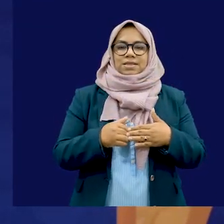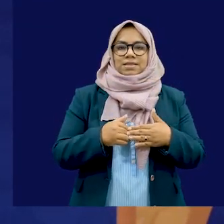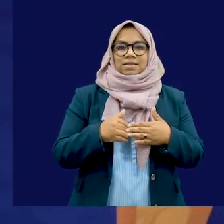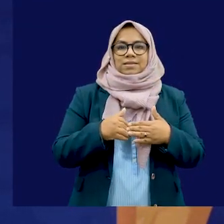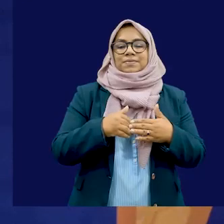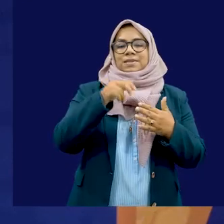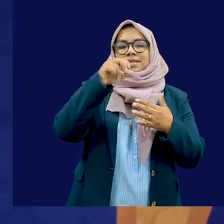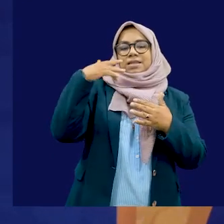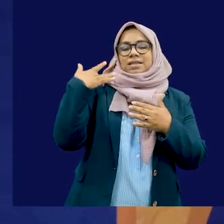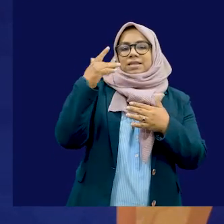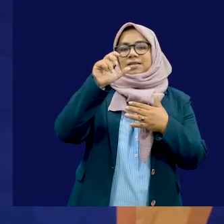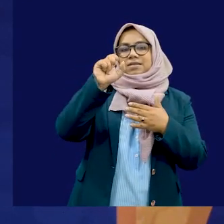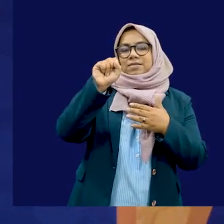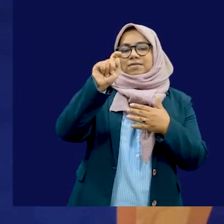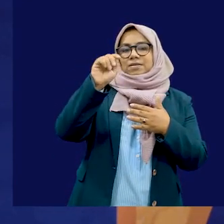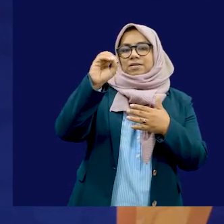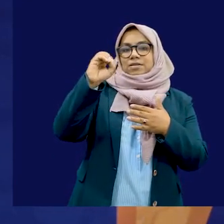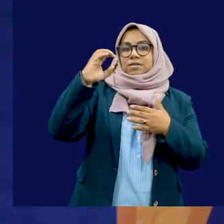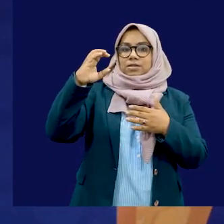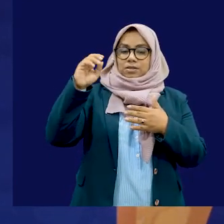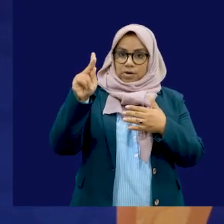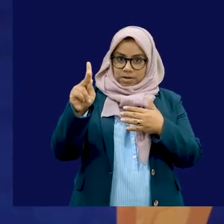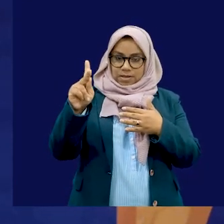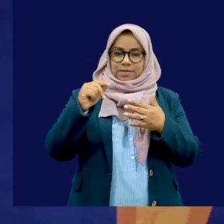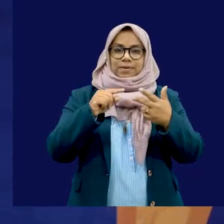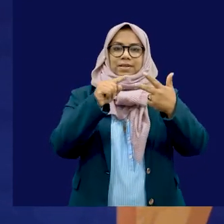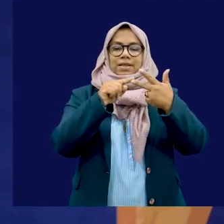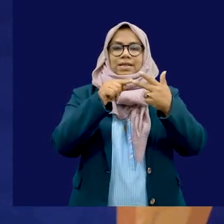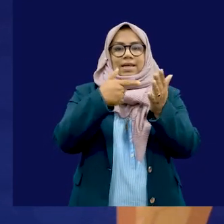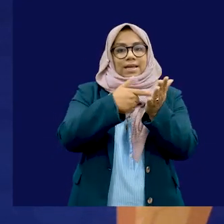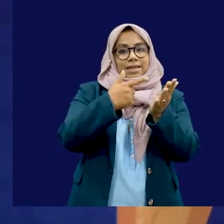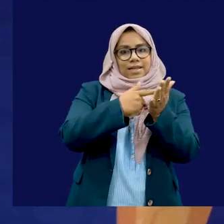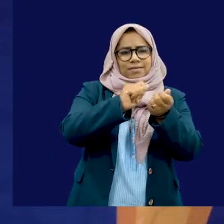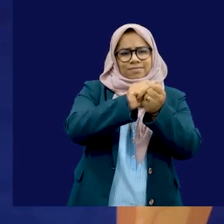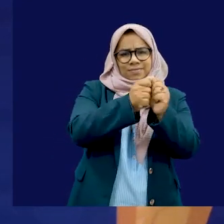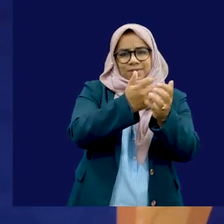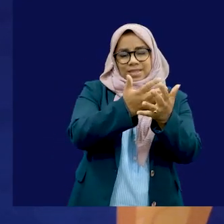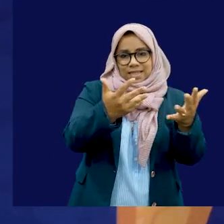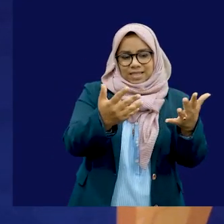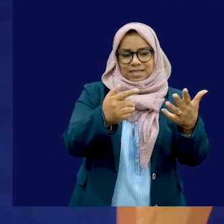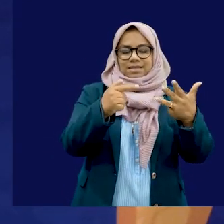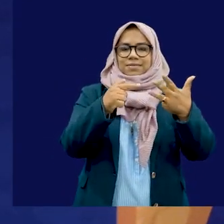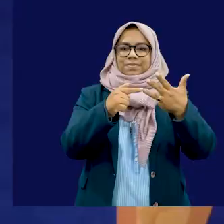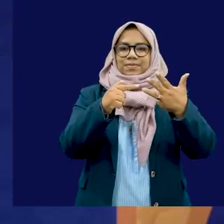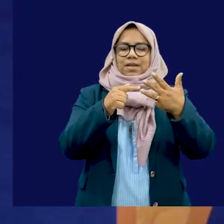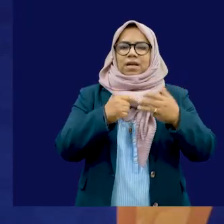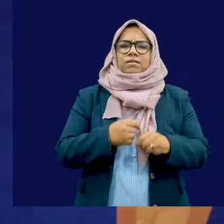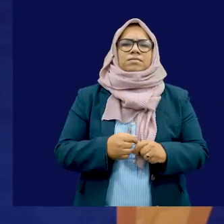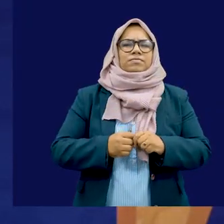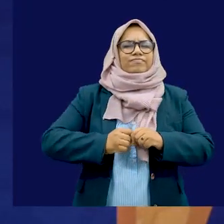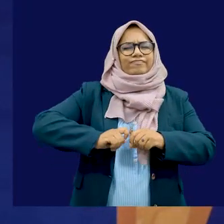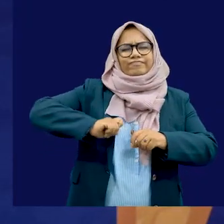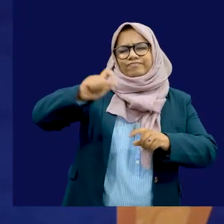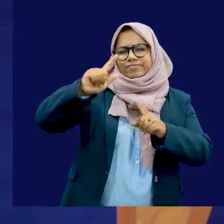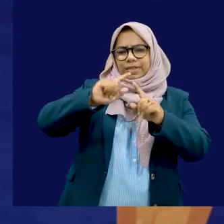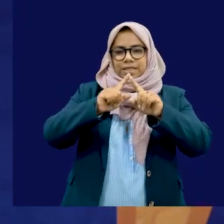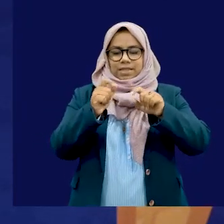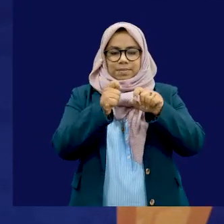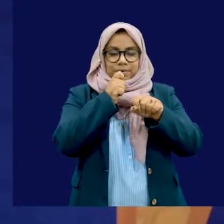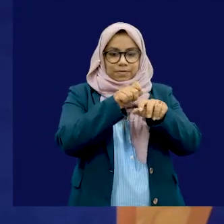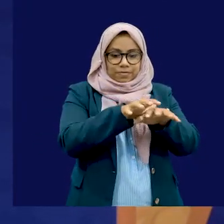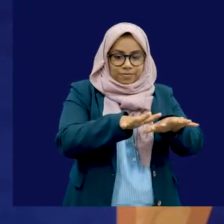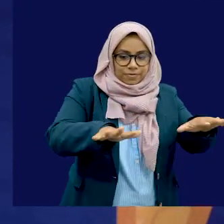livestock. Thirdly, agricultural produce. Fourthly, precious metals and